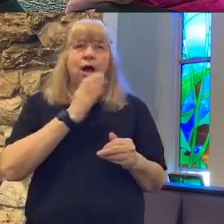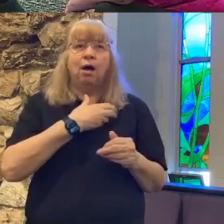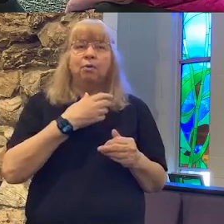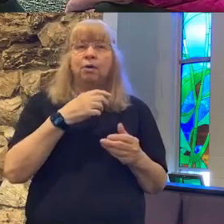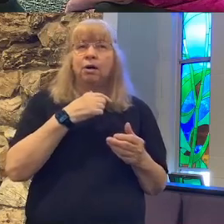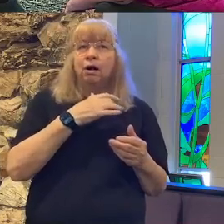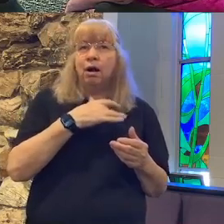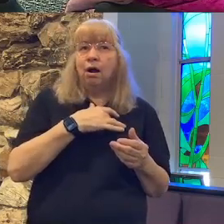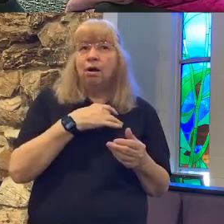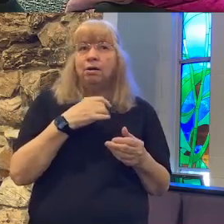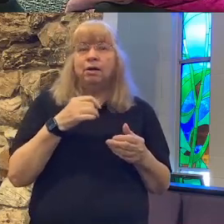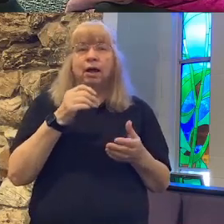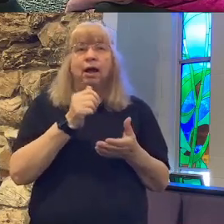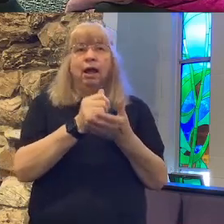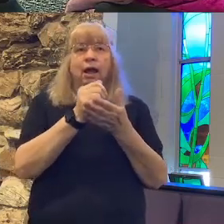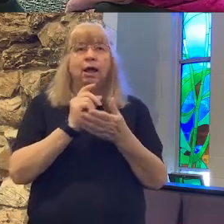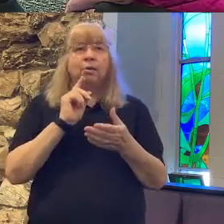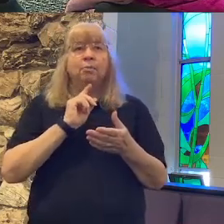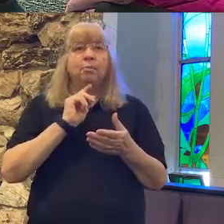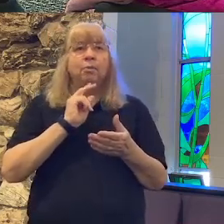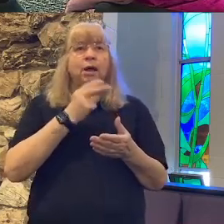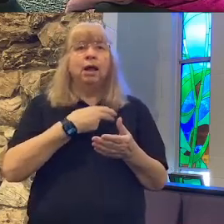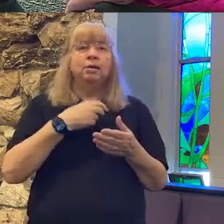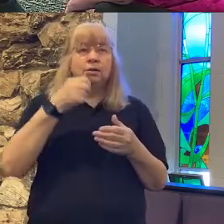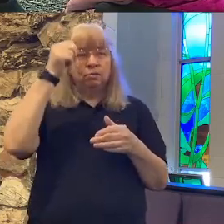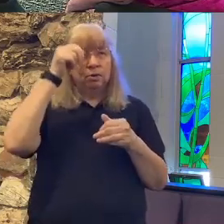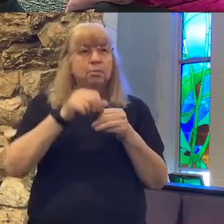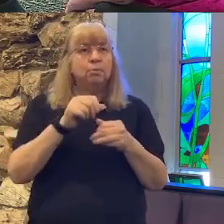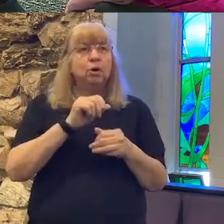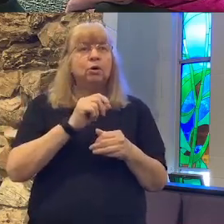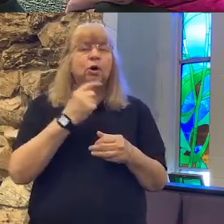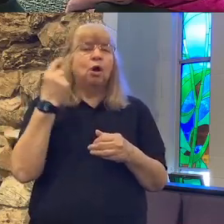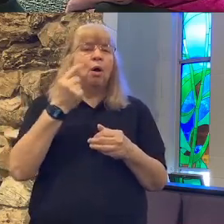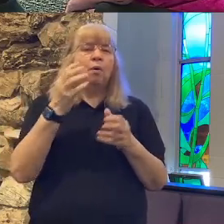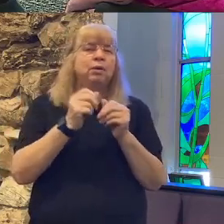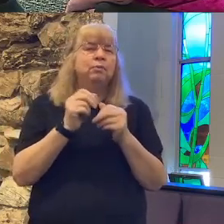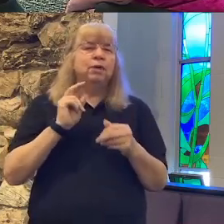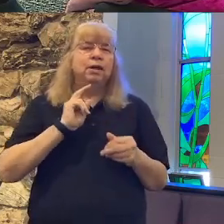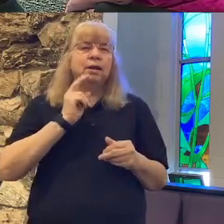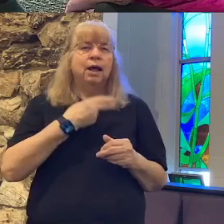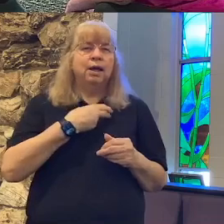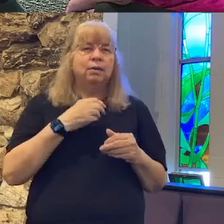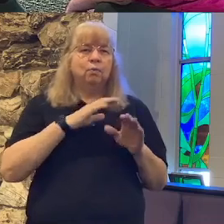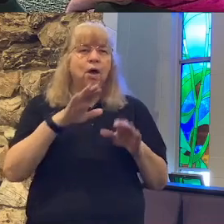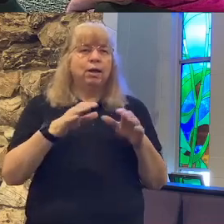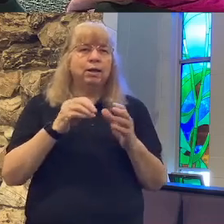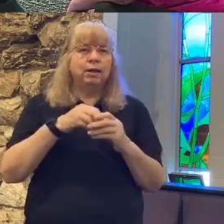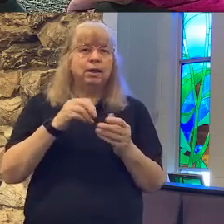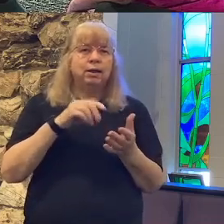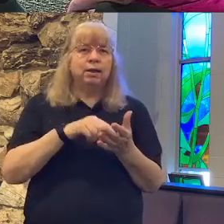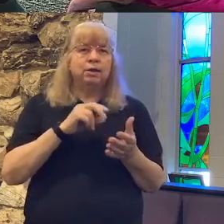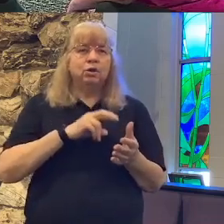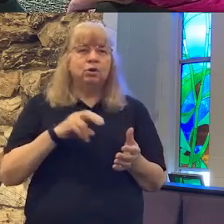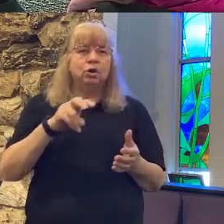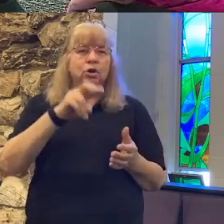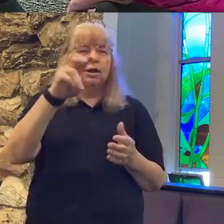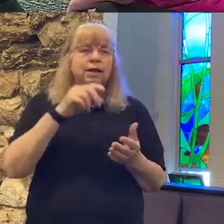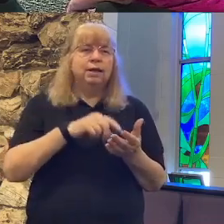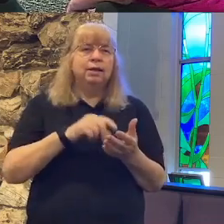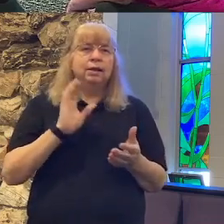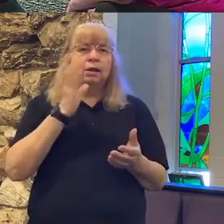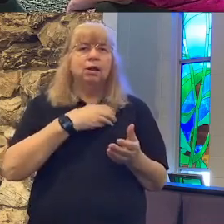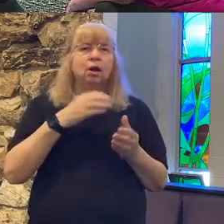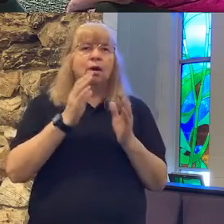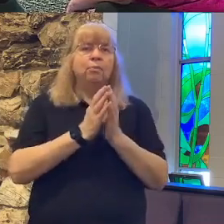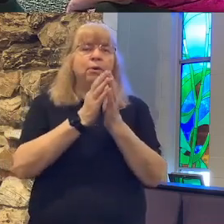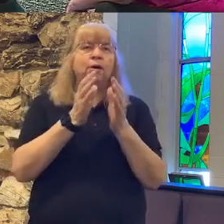Help us to remember that you are always with us, walking with us in strength. This is our prayer. We pray it in